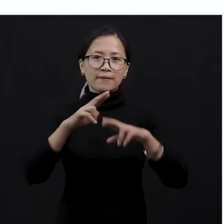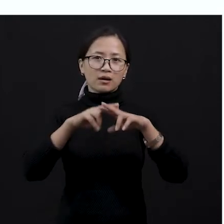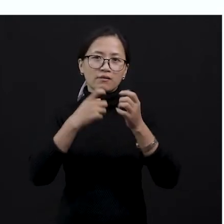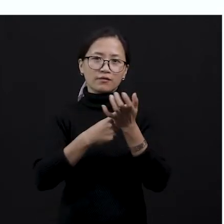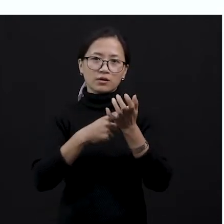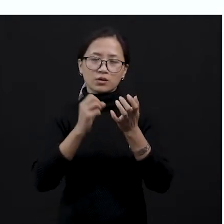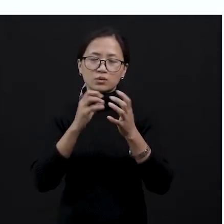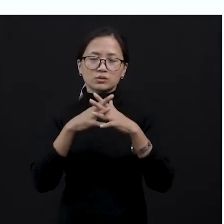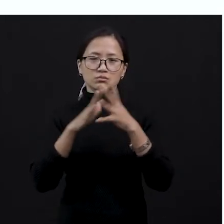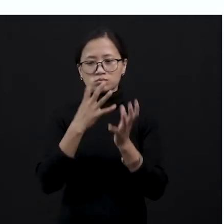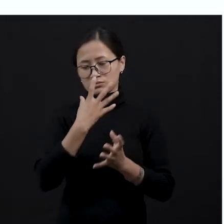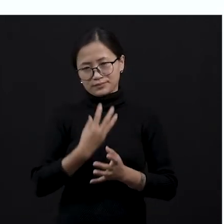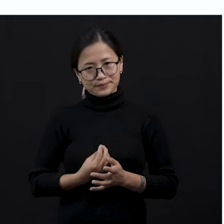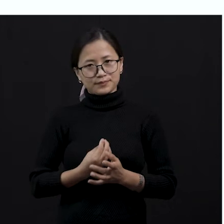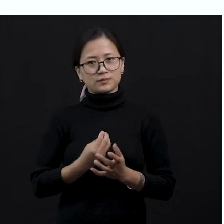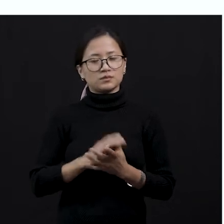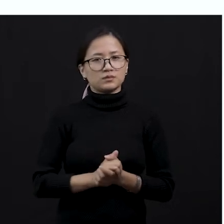means frown, sad. Okay,